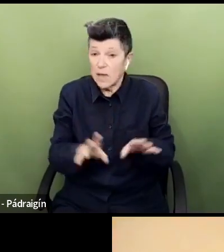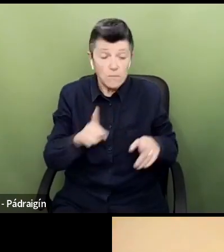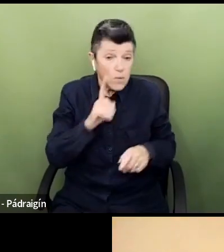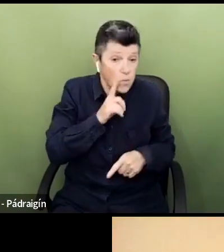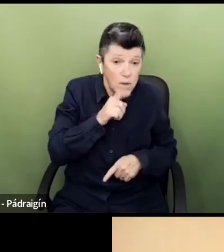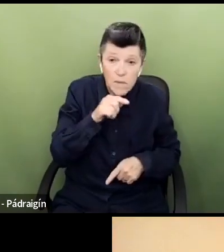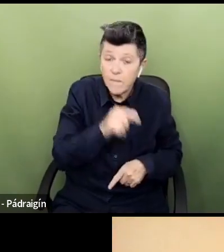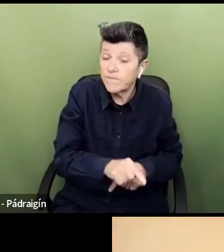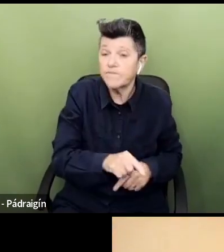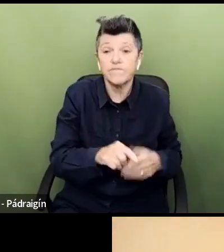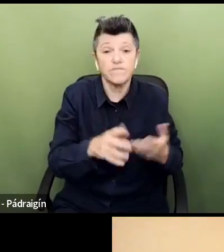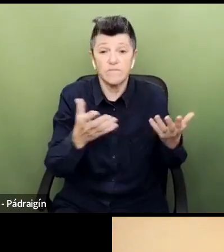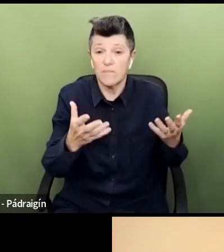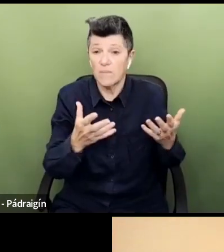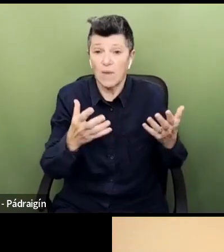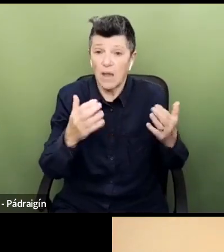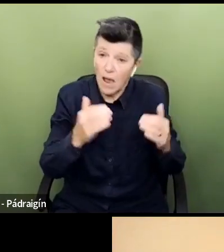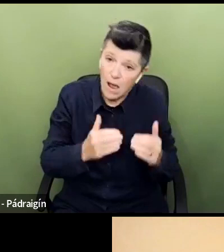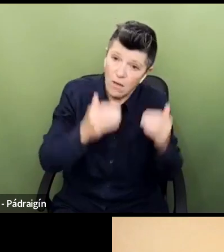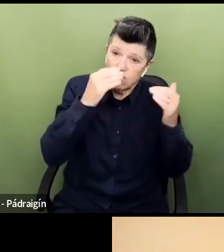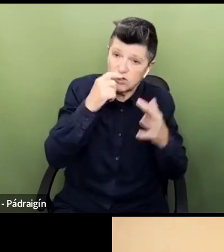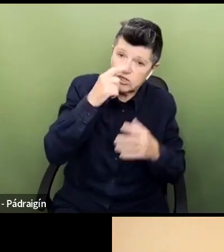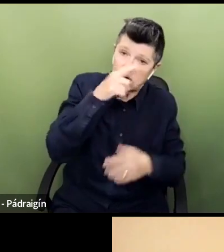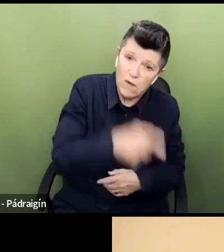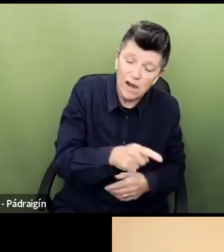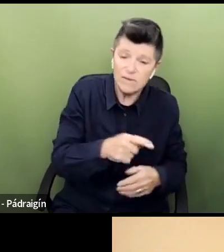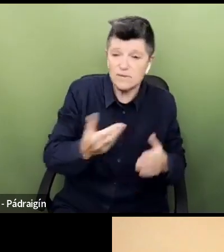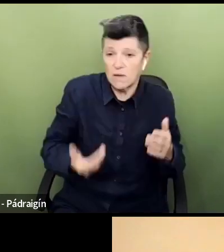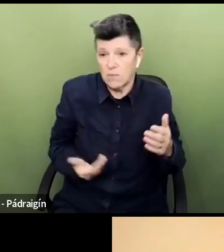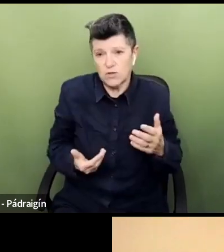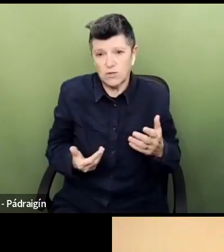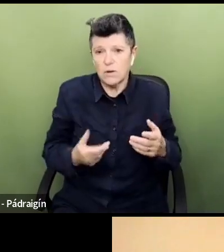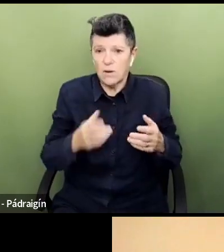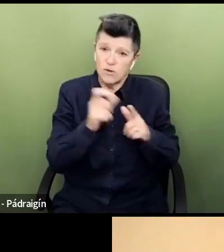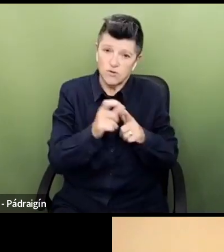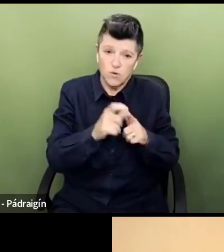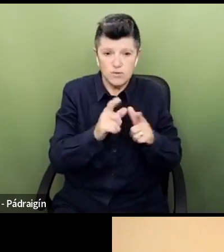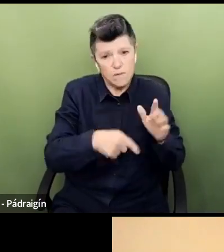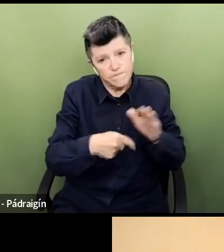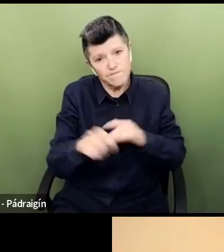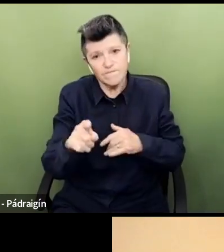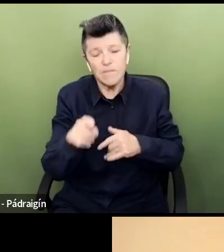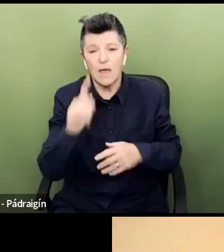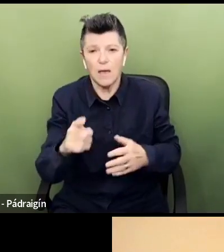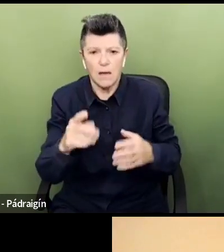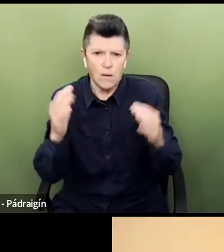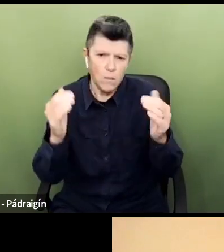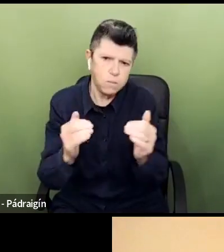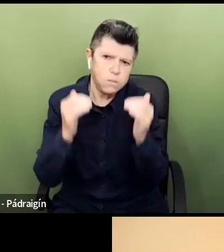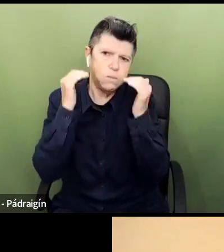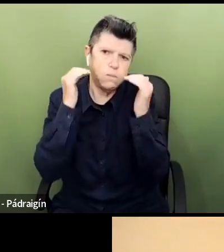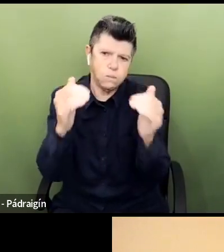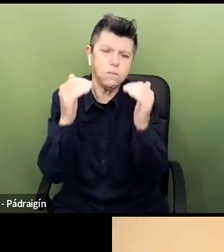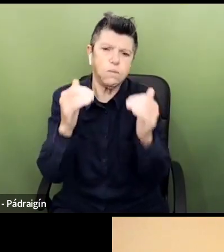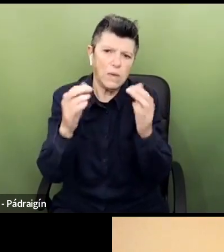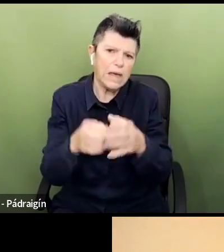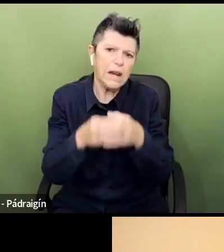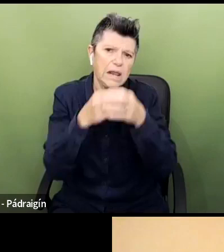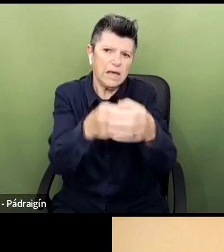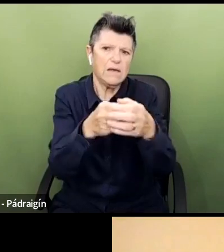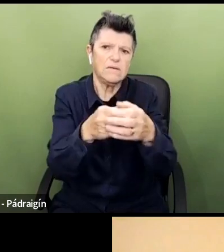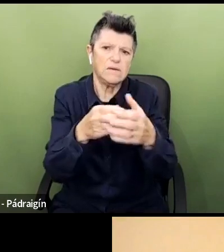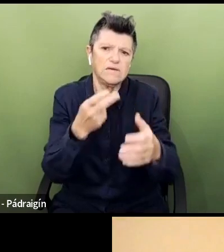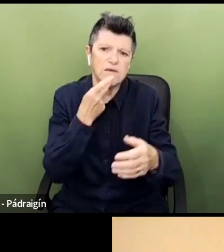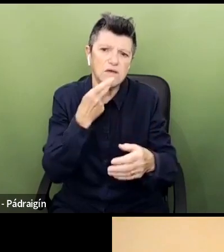and merchants were sending their daughters to elite secondary schools. And these groups, who